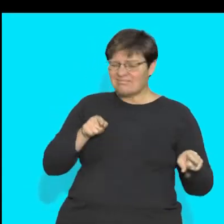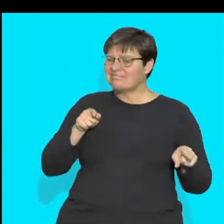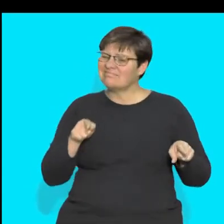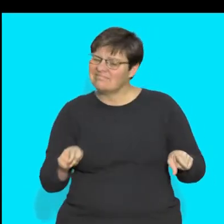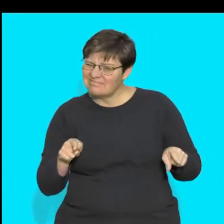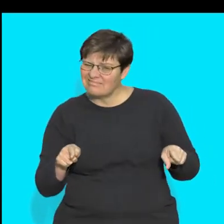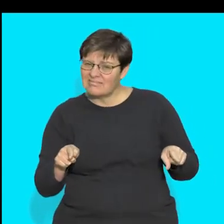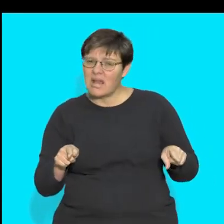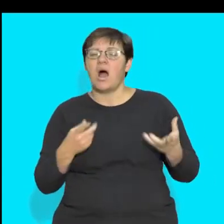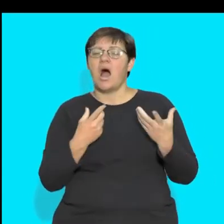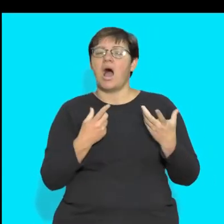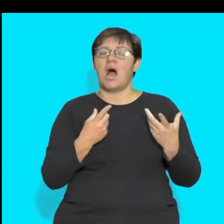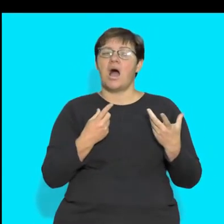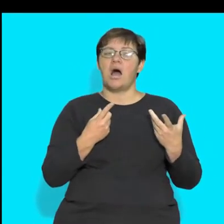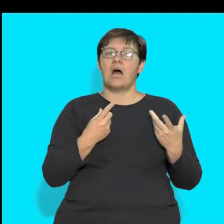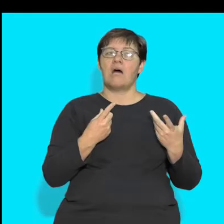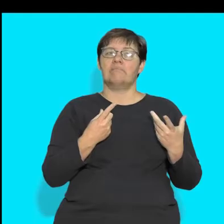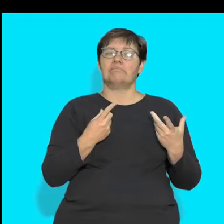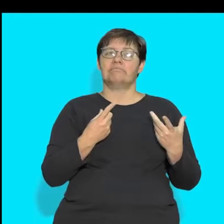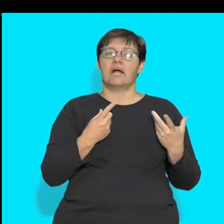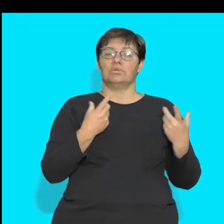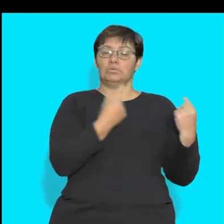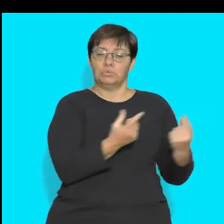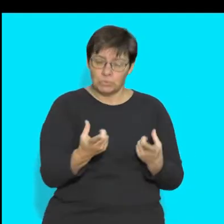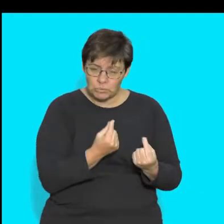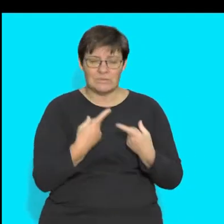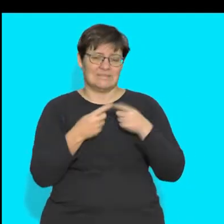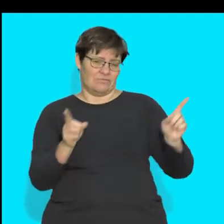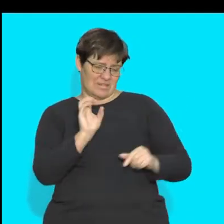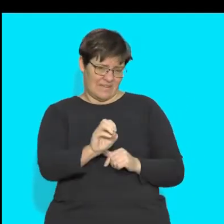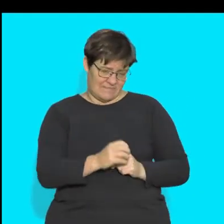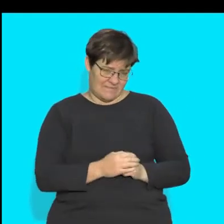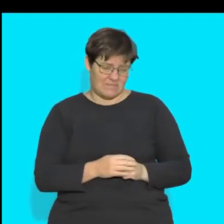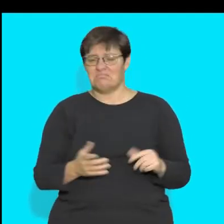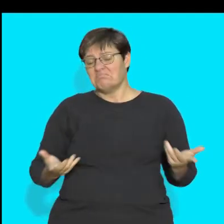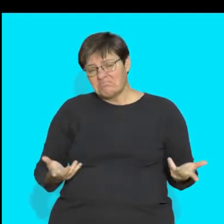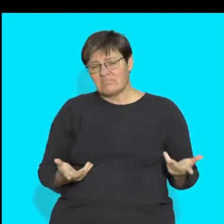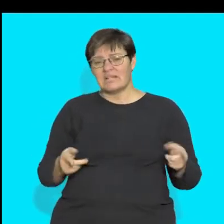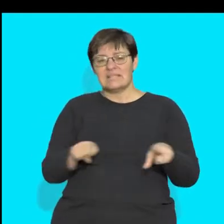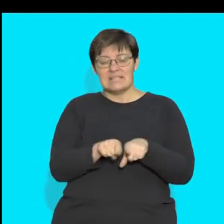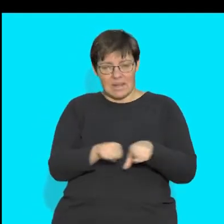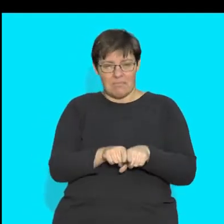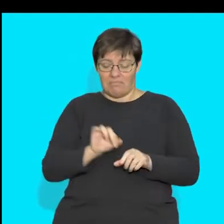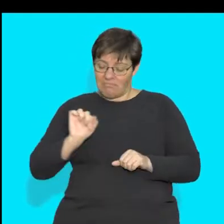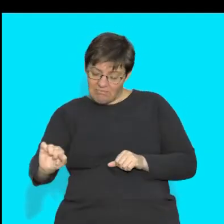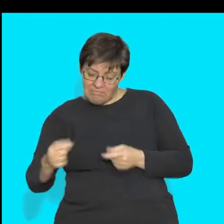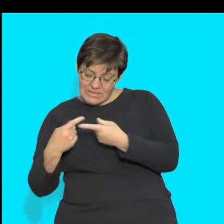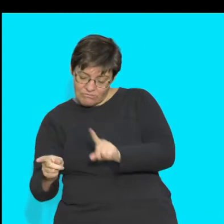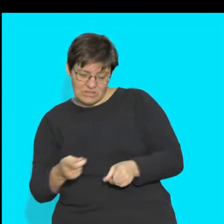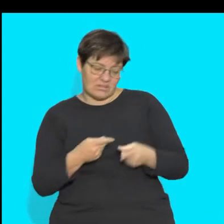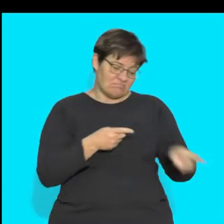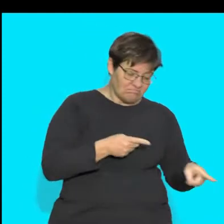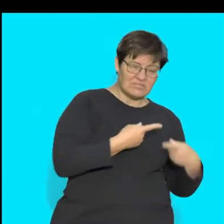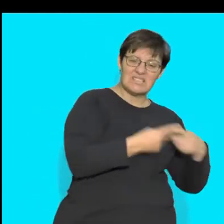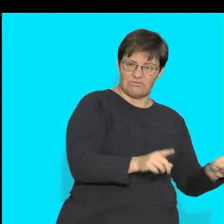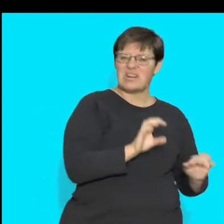animal do things differently, so they must also have things that are different.